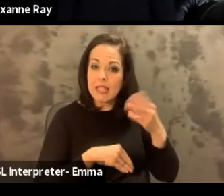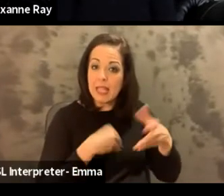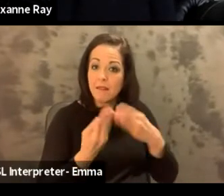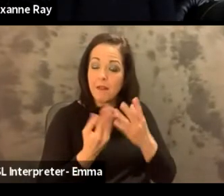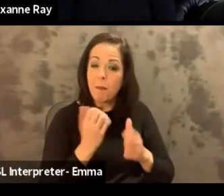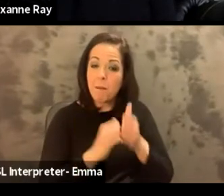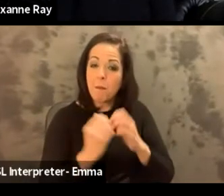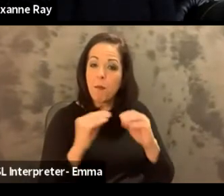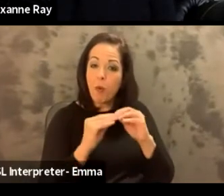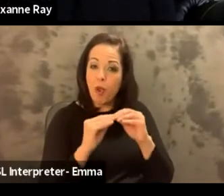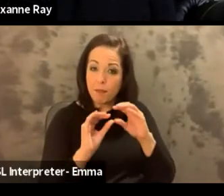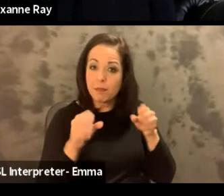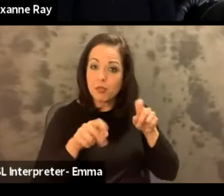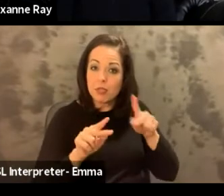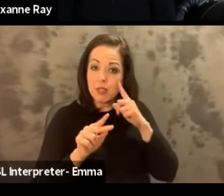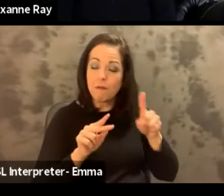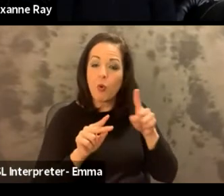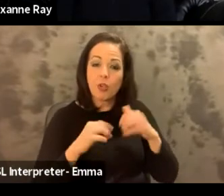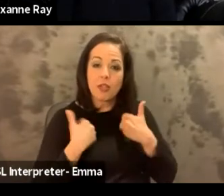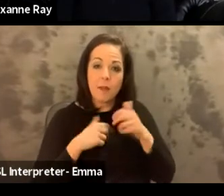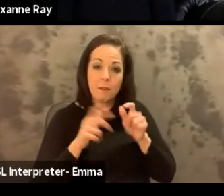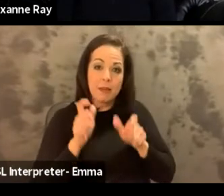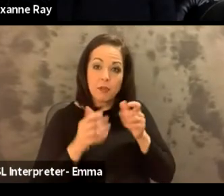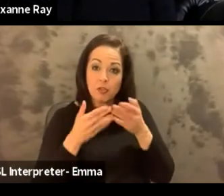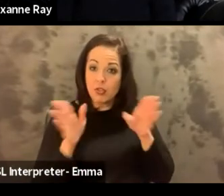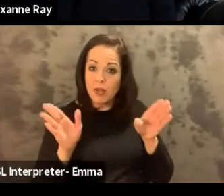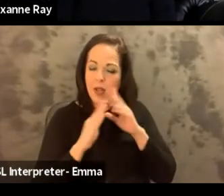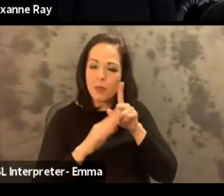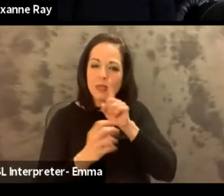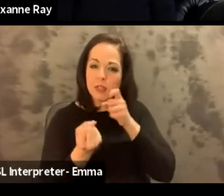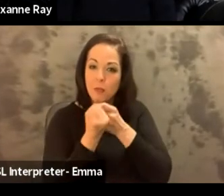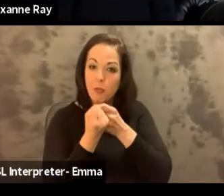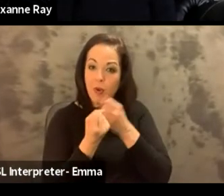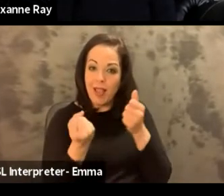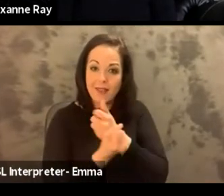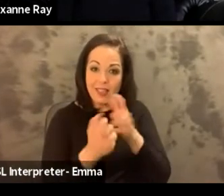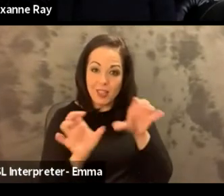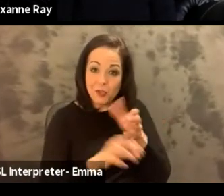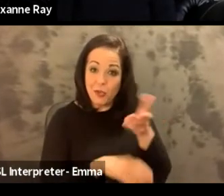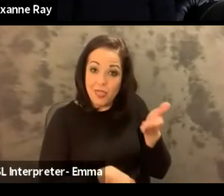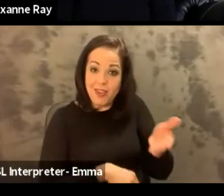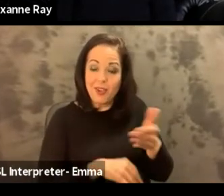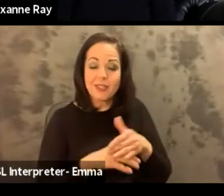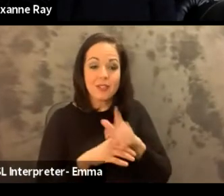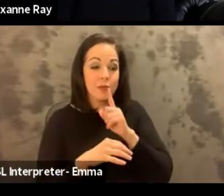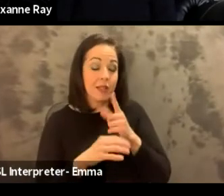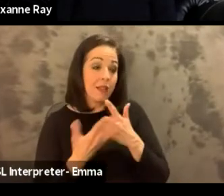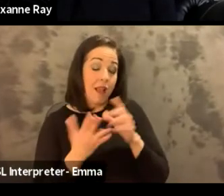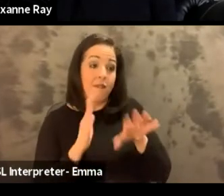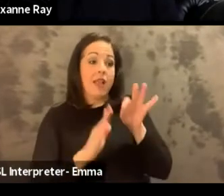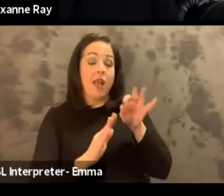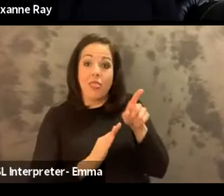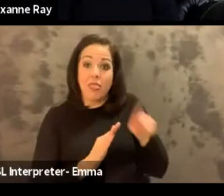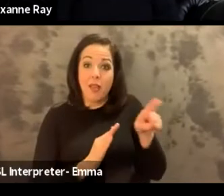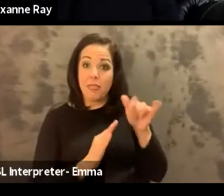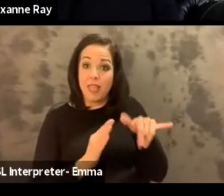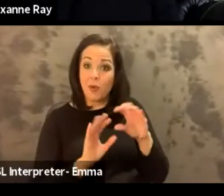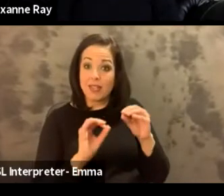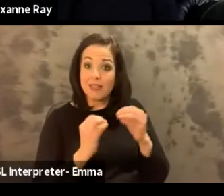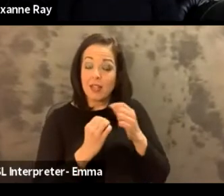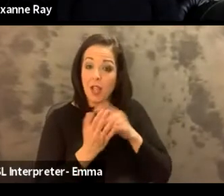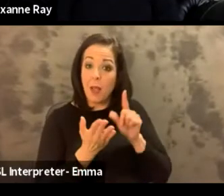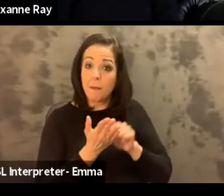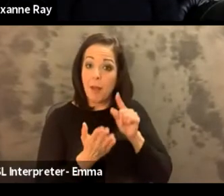general, which is really amazing. I really support everything that they do there. And from Teen Ticks, I have published stuff in the